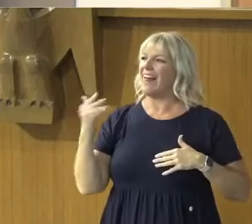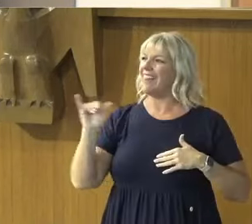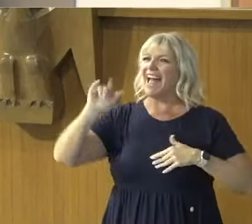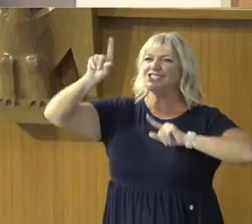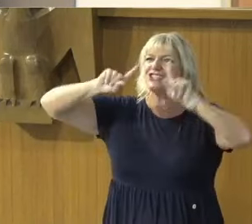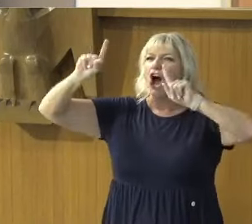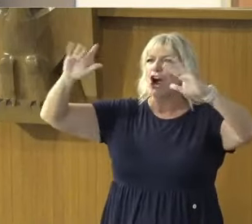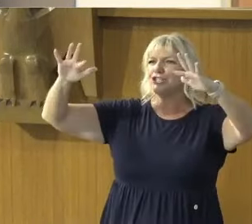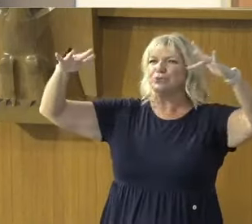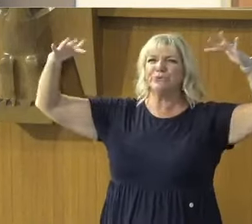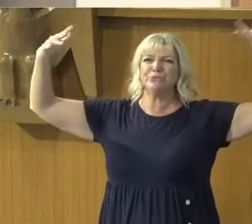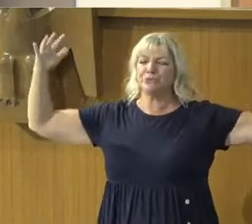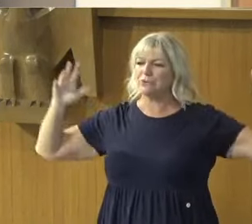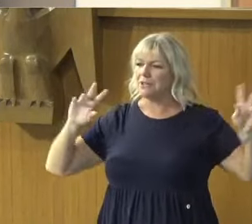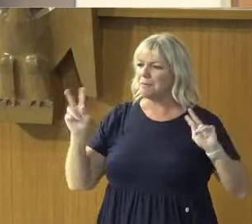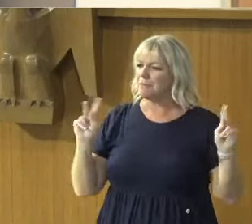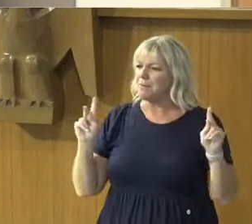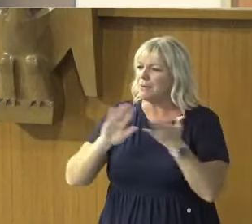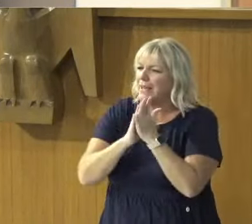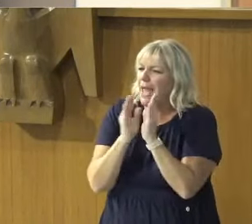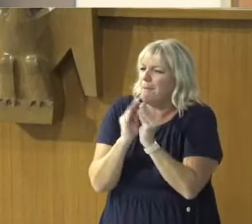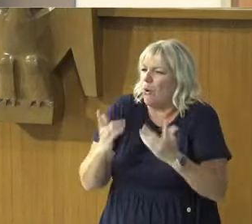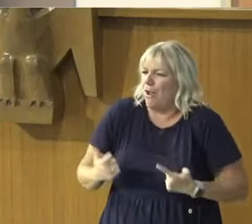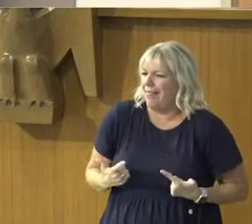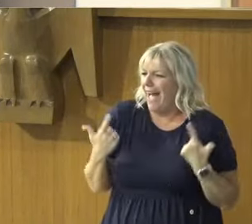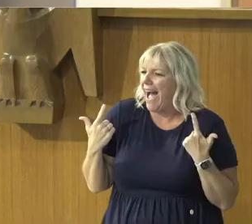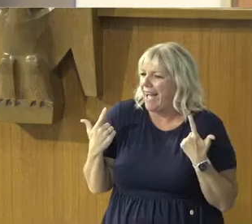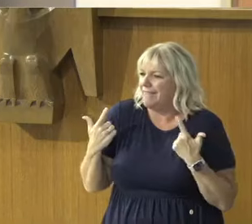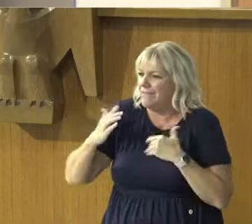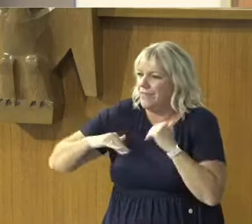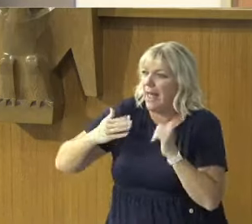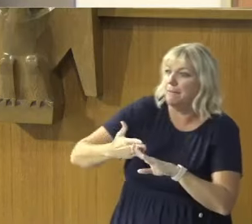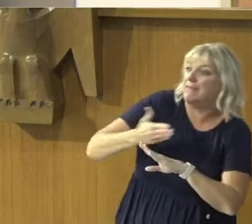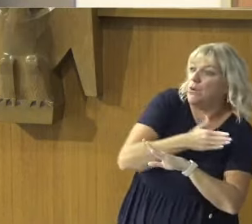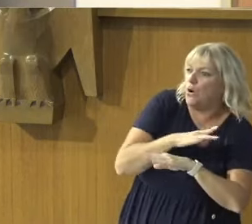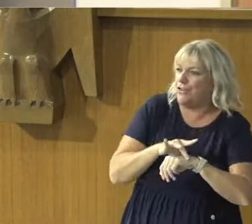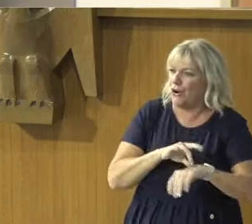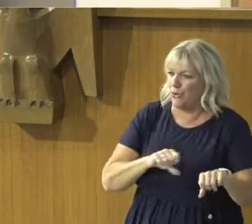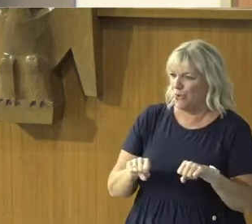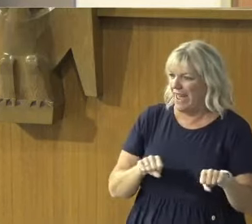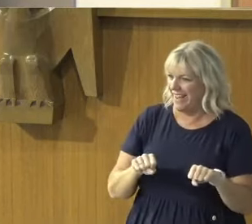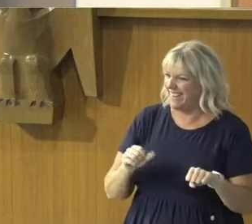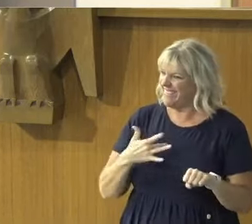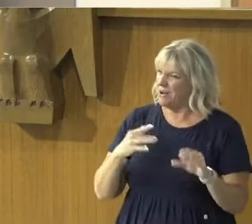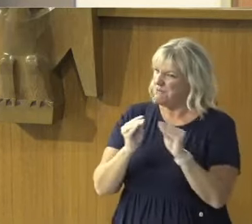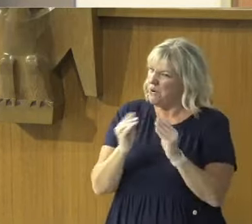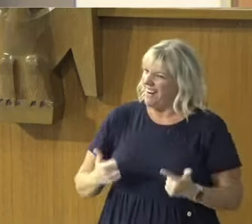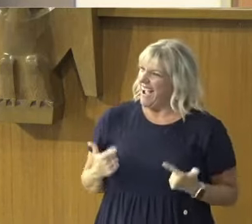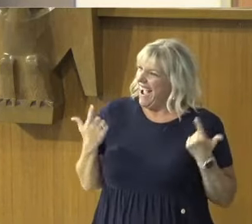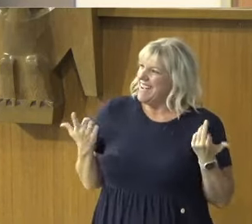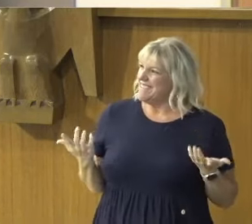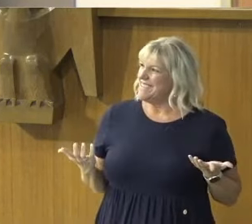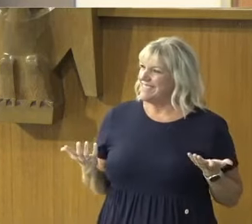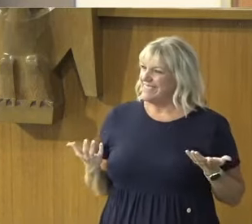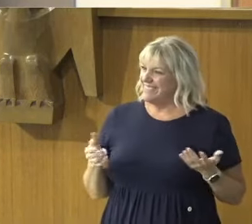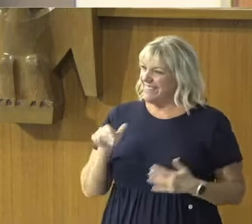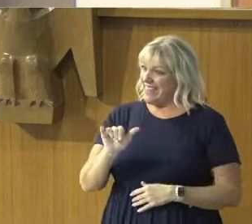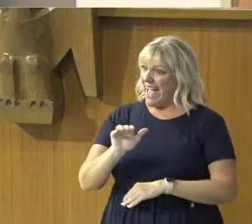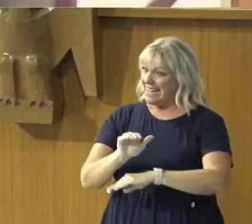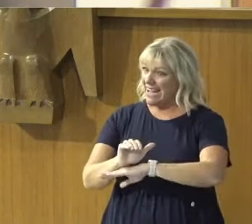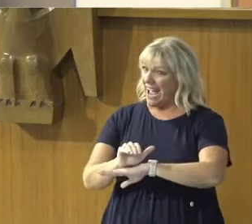Everyone just seemed more alive than they had when we sat down at the beginning of that meal. This night,